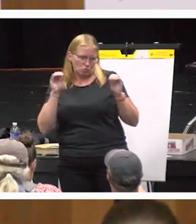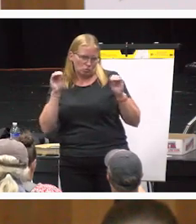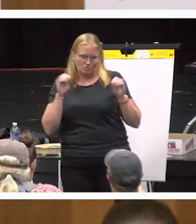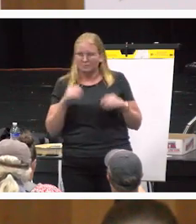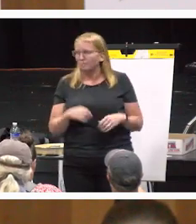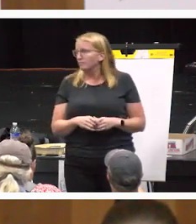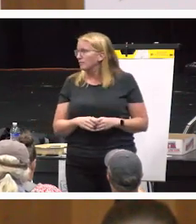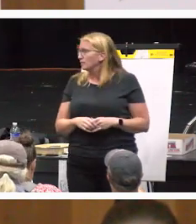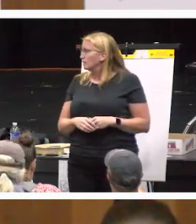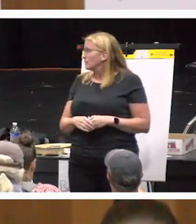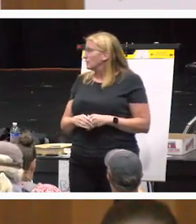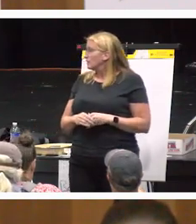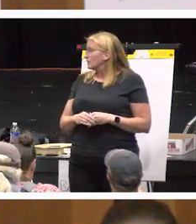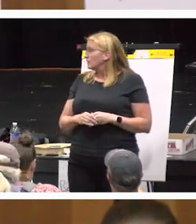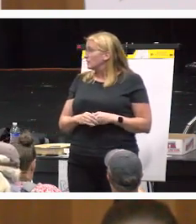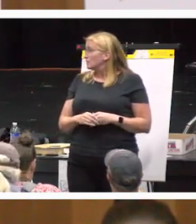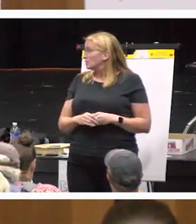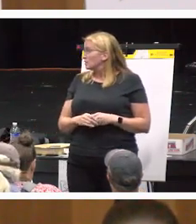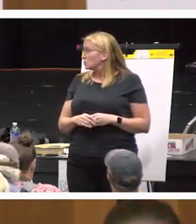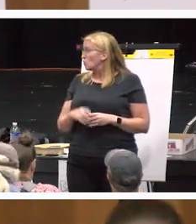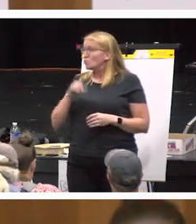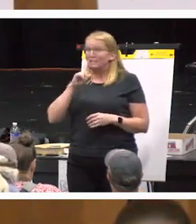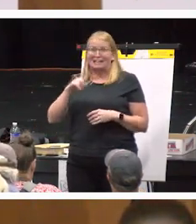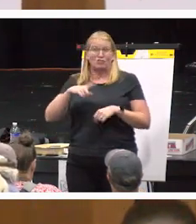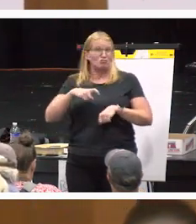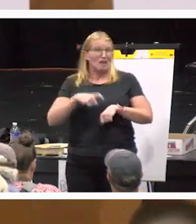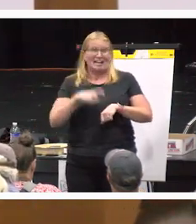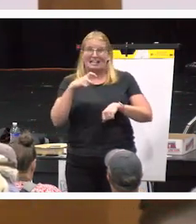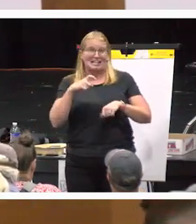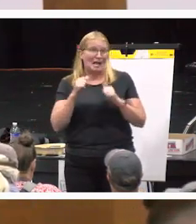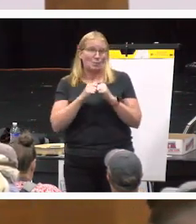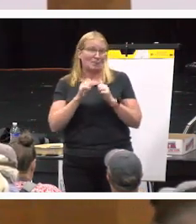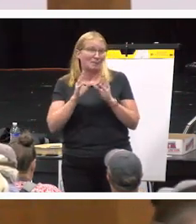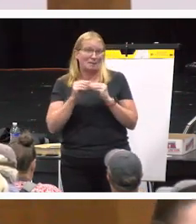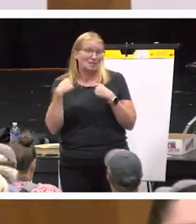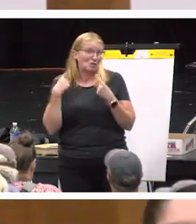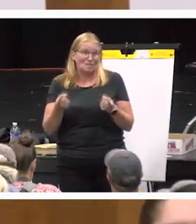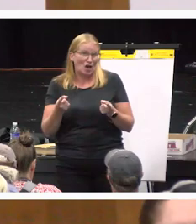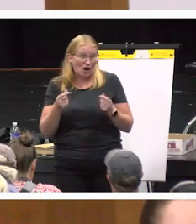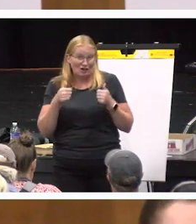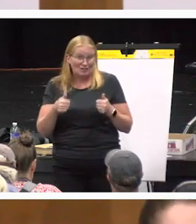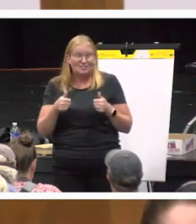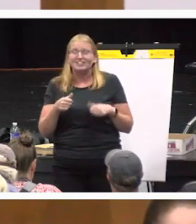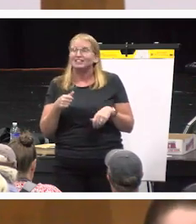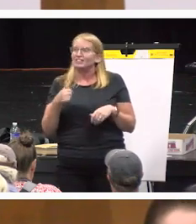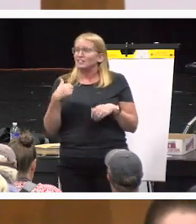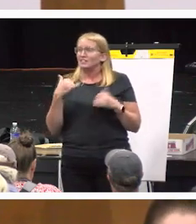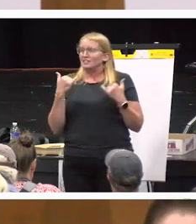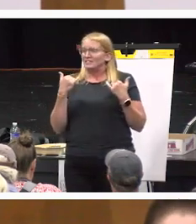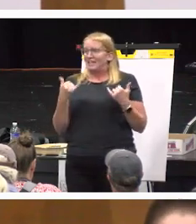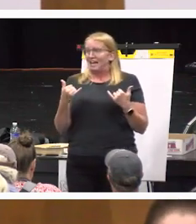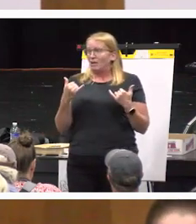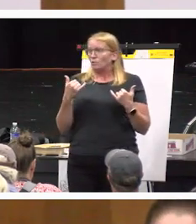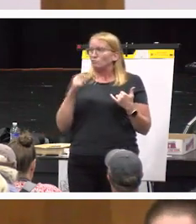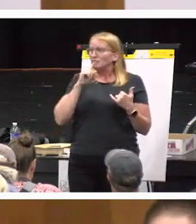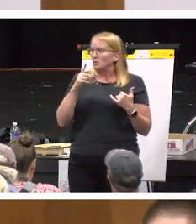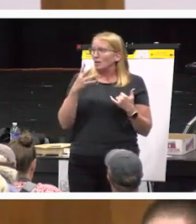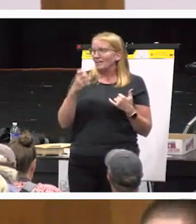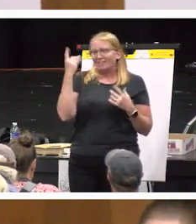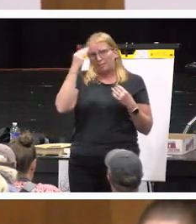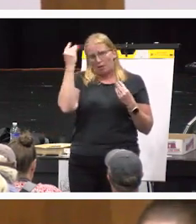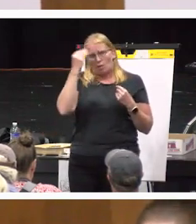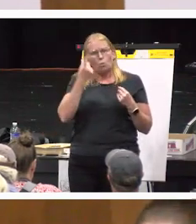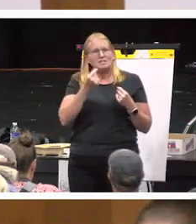what we want to do is we're right on time with the meeting tonight. And what we want to do is champion what's most important. So